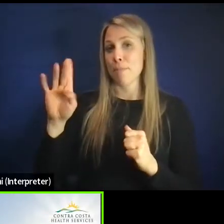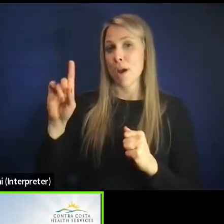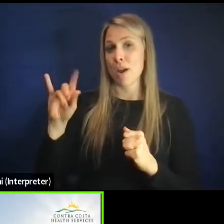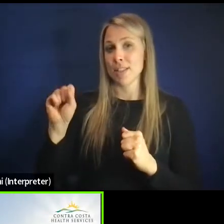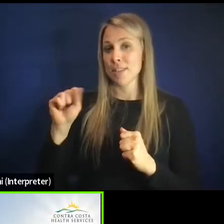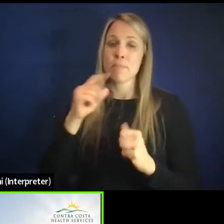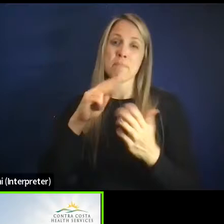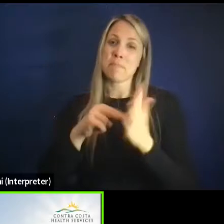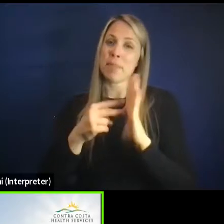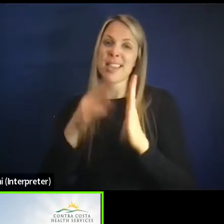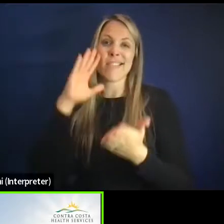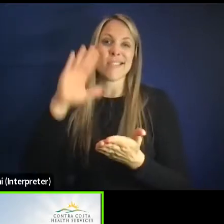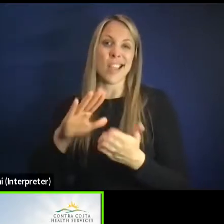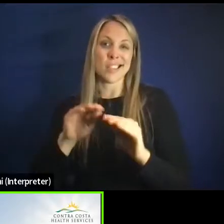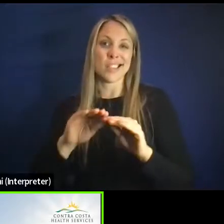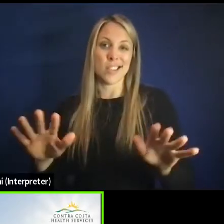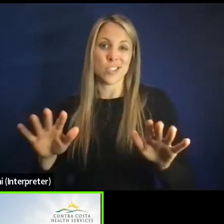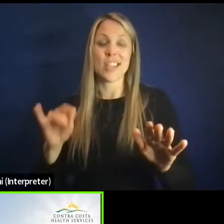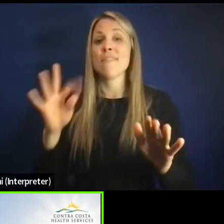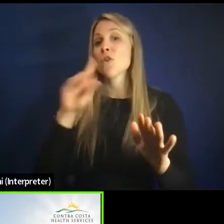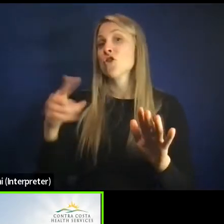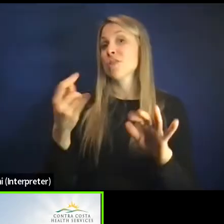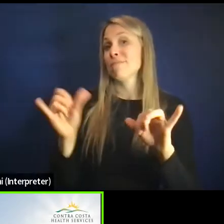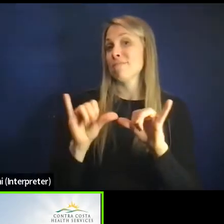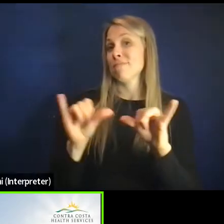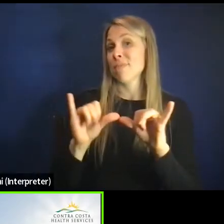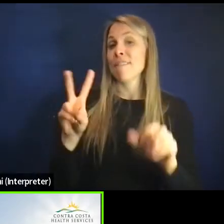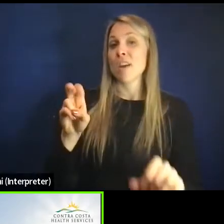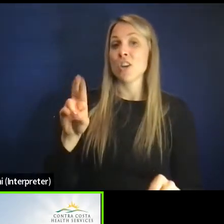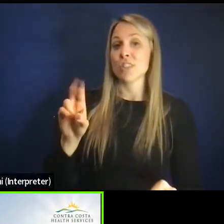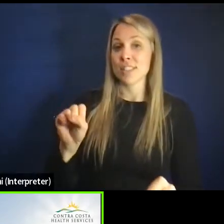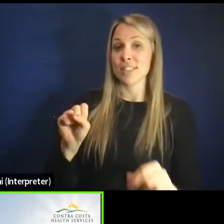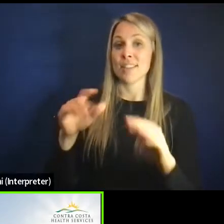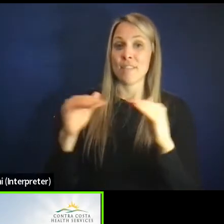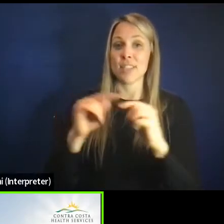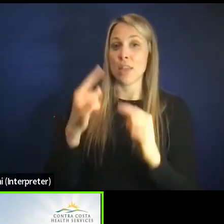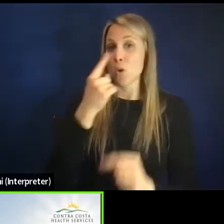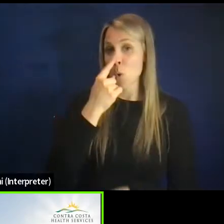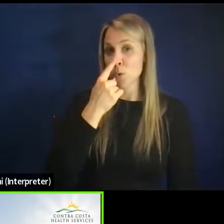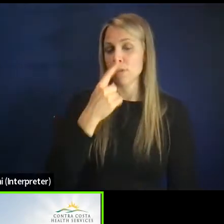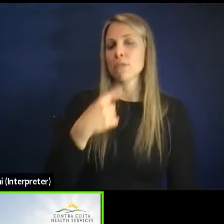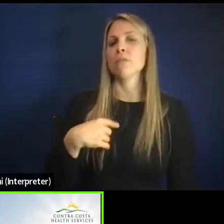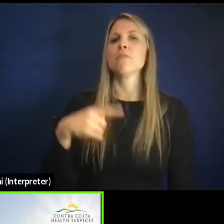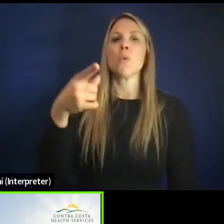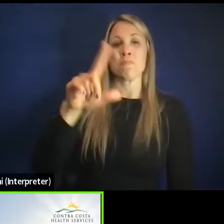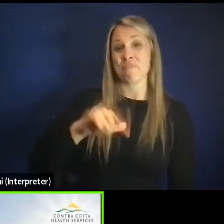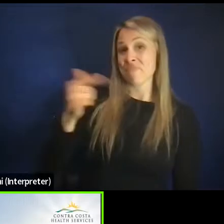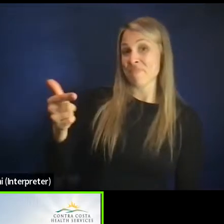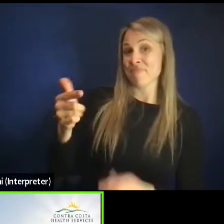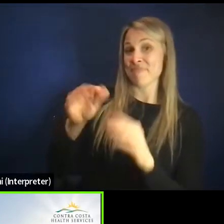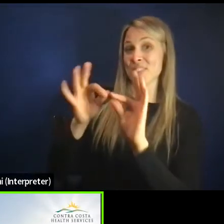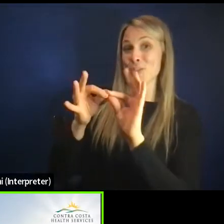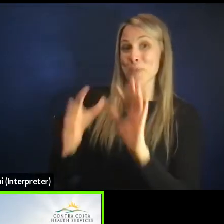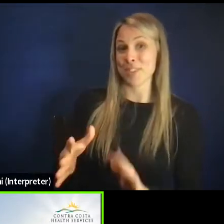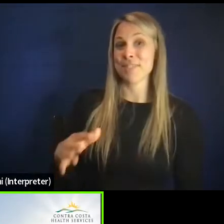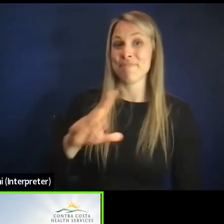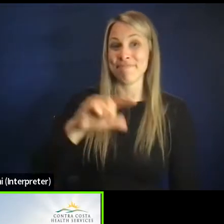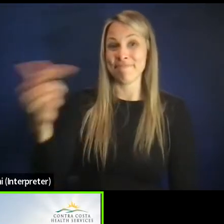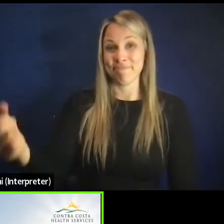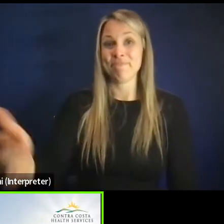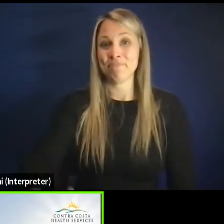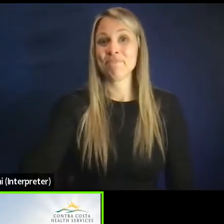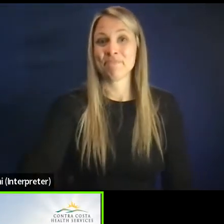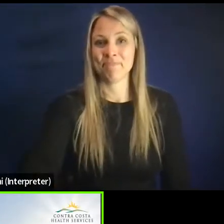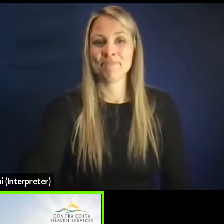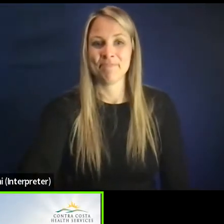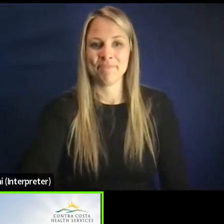contagious, even if we're measuring just virus levels in the nose. So for a lot of reasons, we think that you're